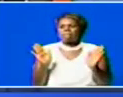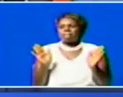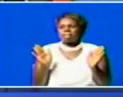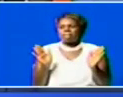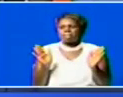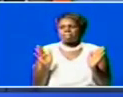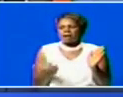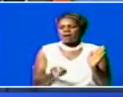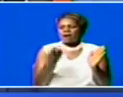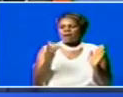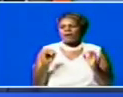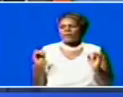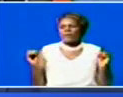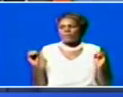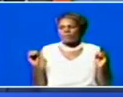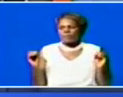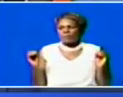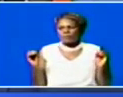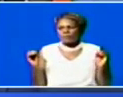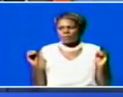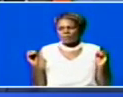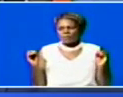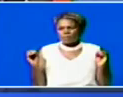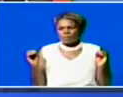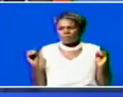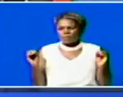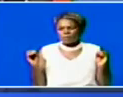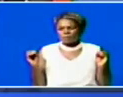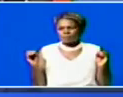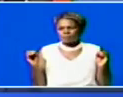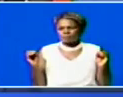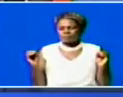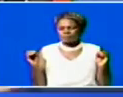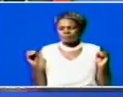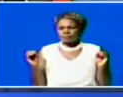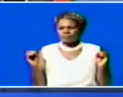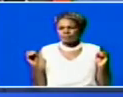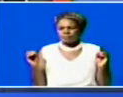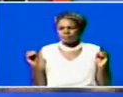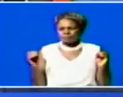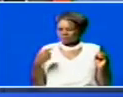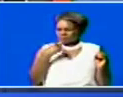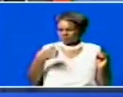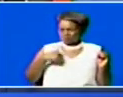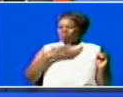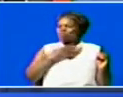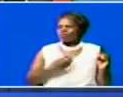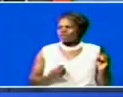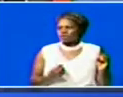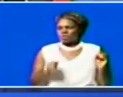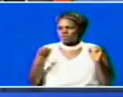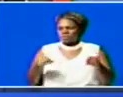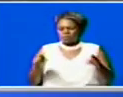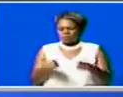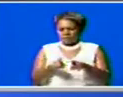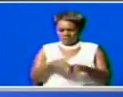be coward and not to back down. And they told us they wish they could be